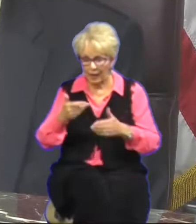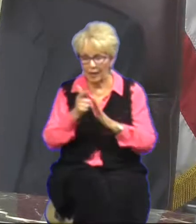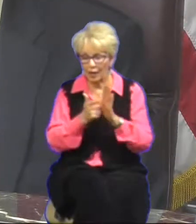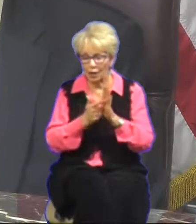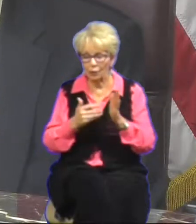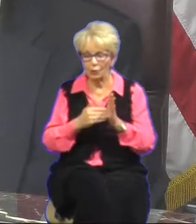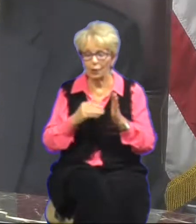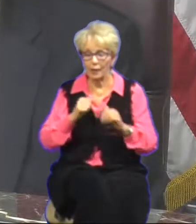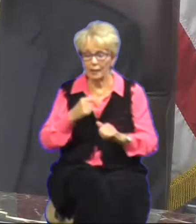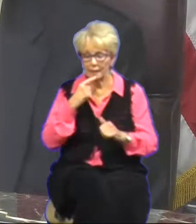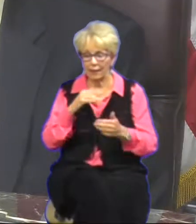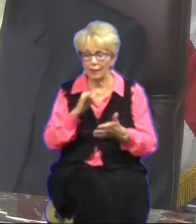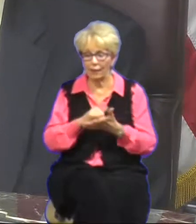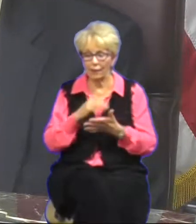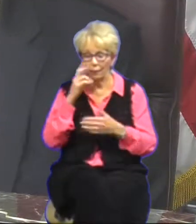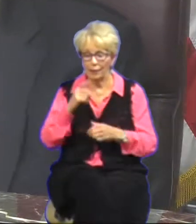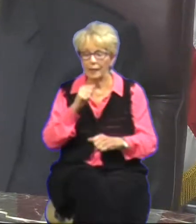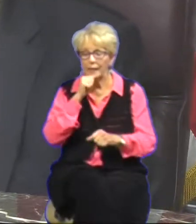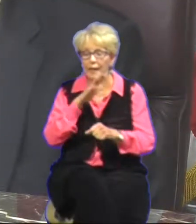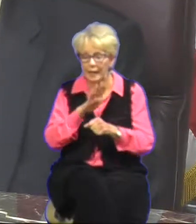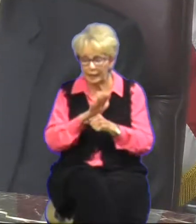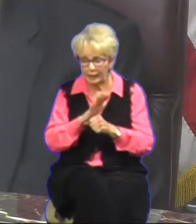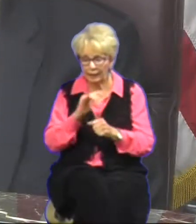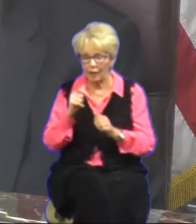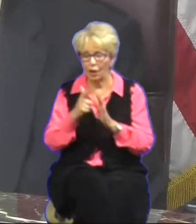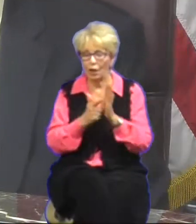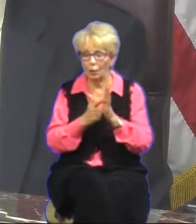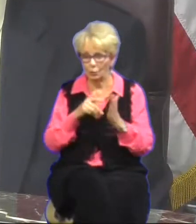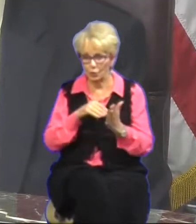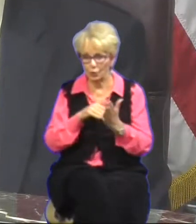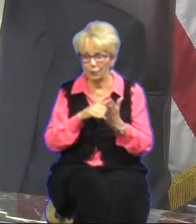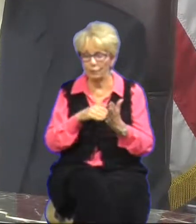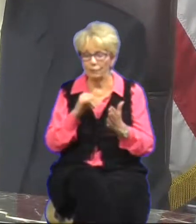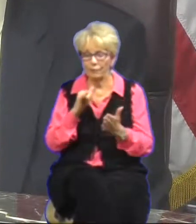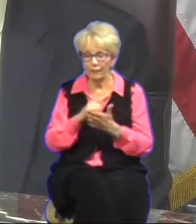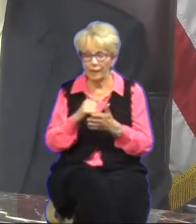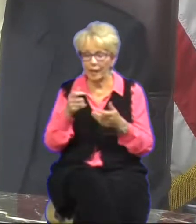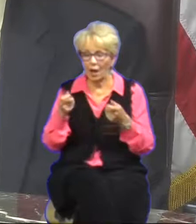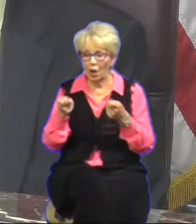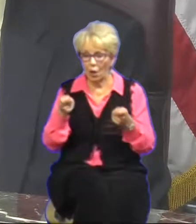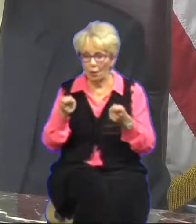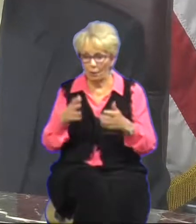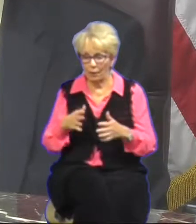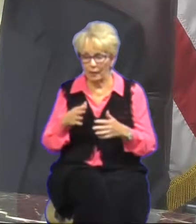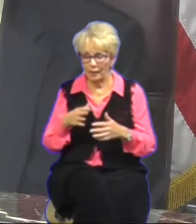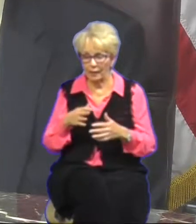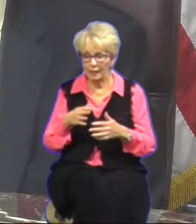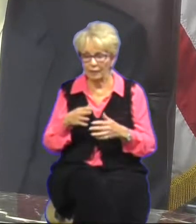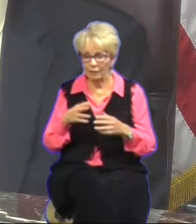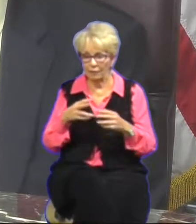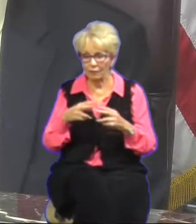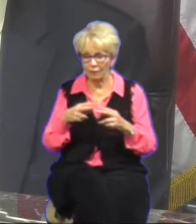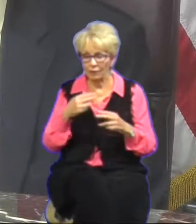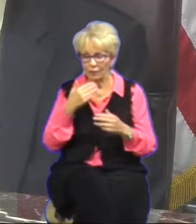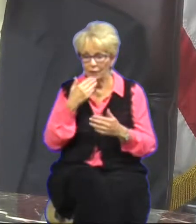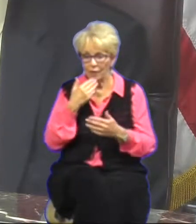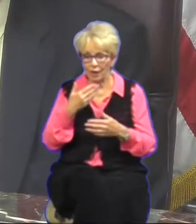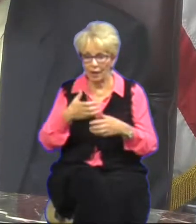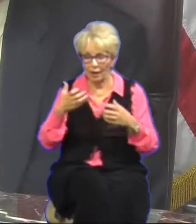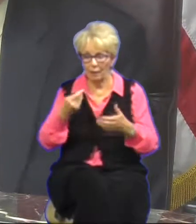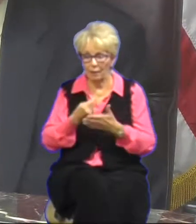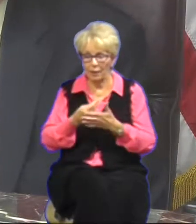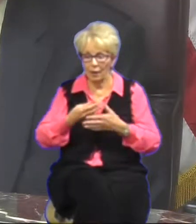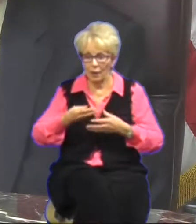I think I can safely say it would guarantee a lawsuit. And these operators are exceedingly well-funded and